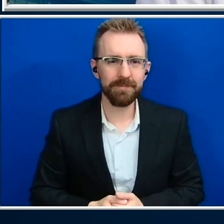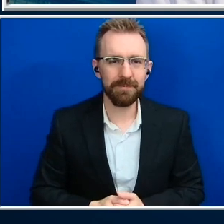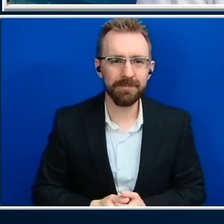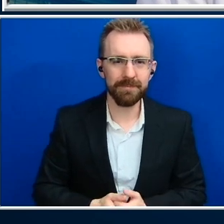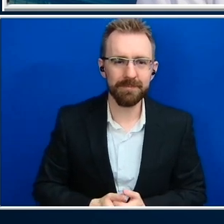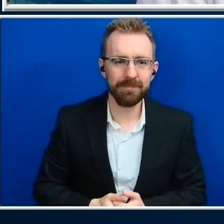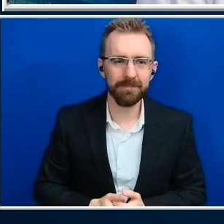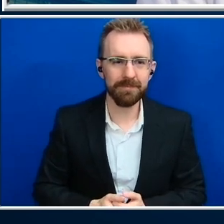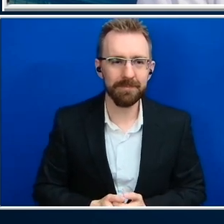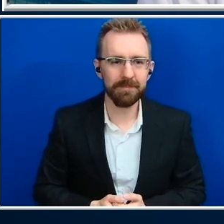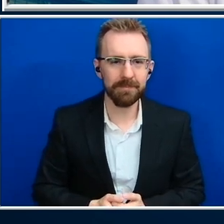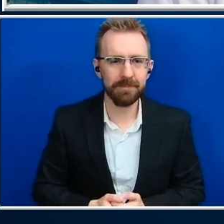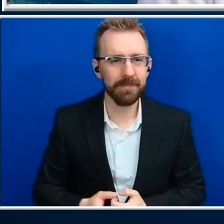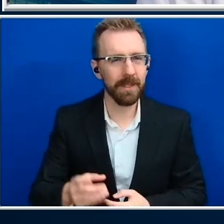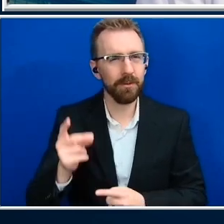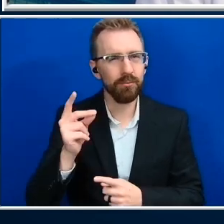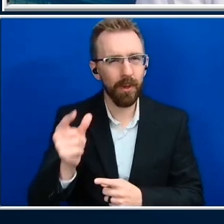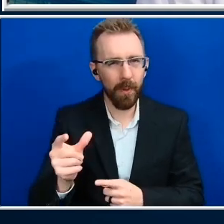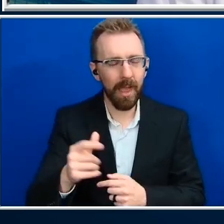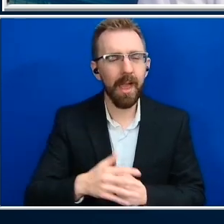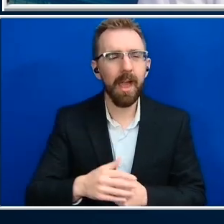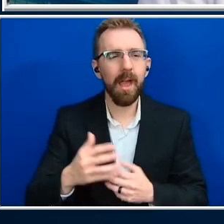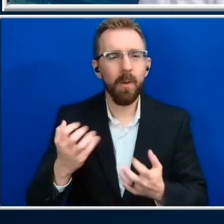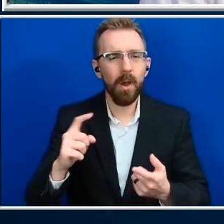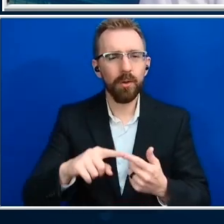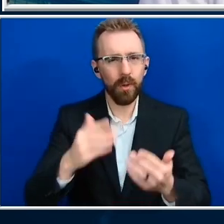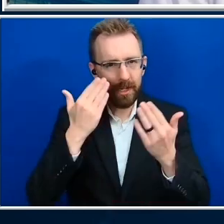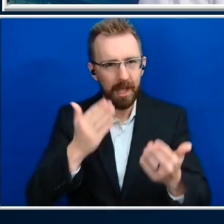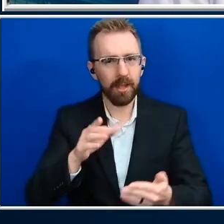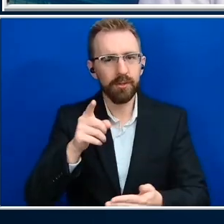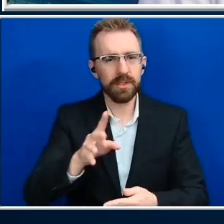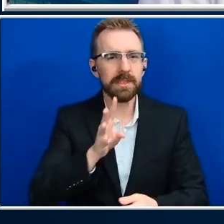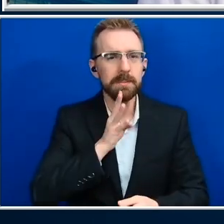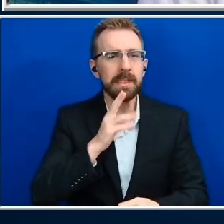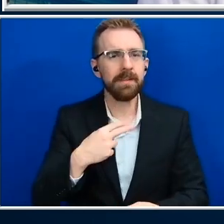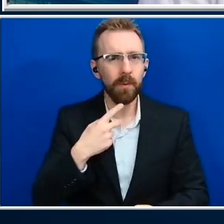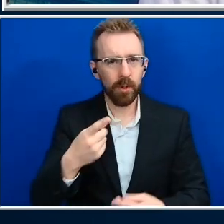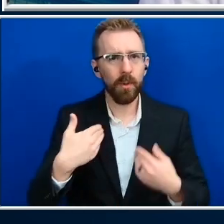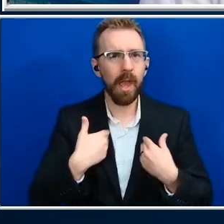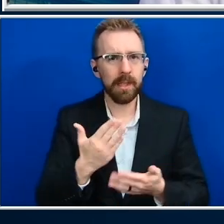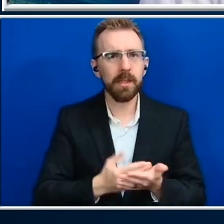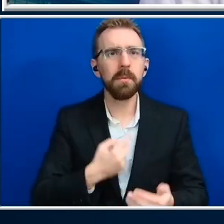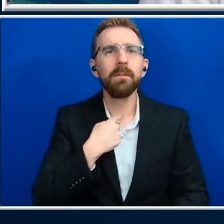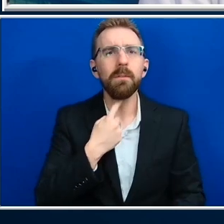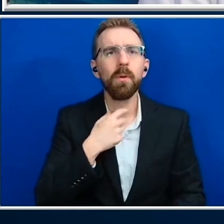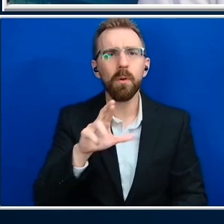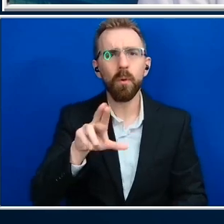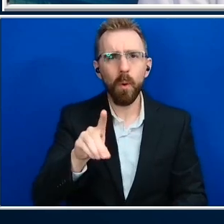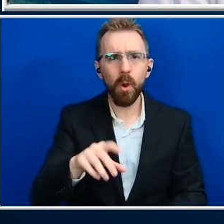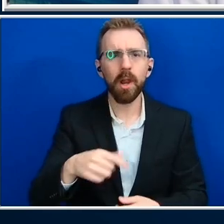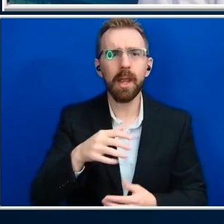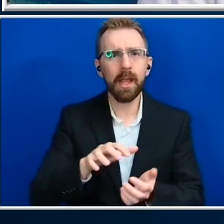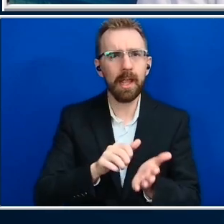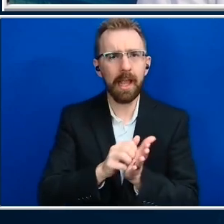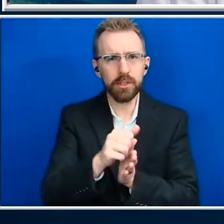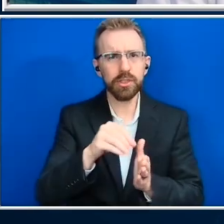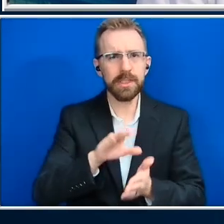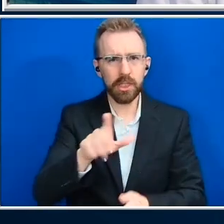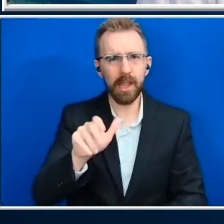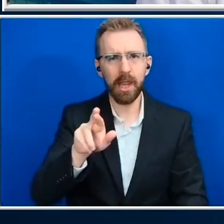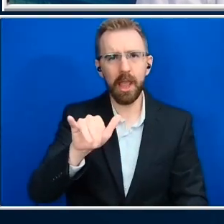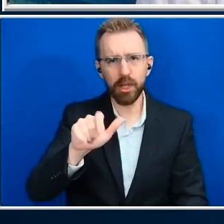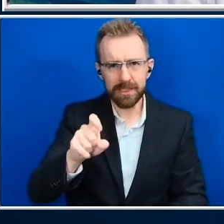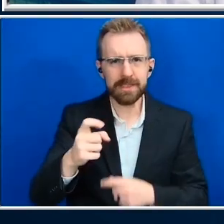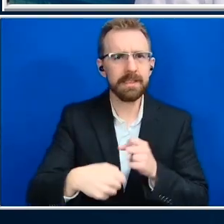Gary, right off the bat, I want to acknowledge your speaking voice. You had some vocal cord cancer in the larynx years ago, and the treatment changed your